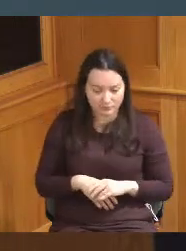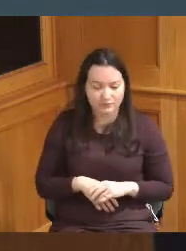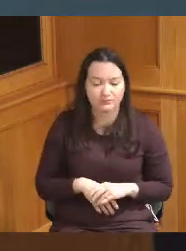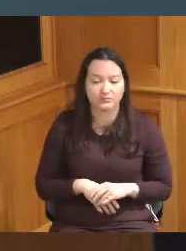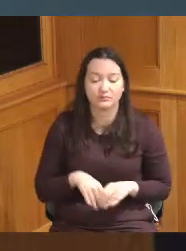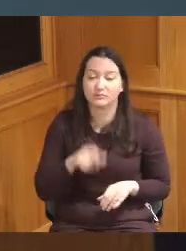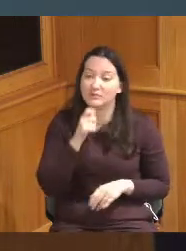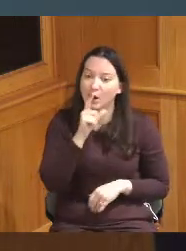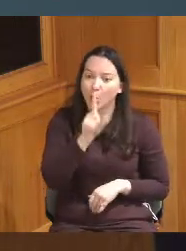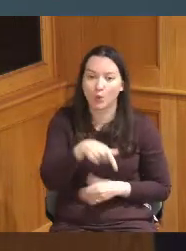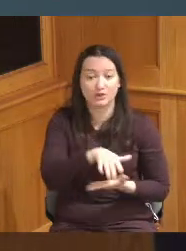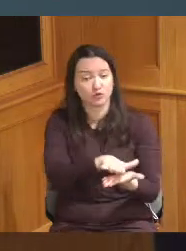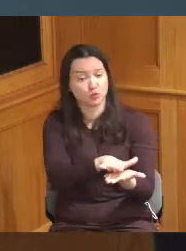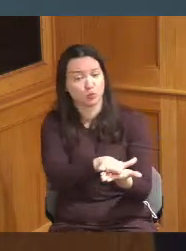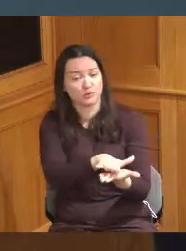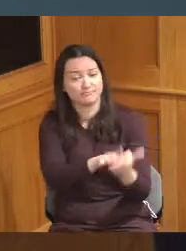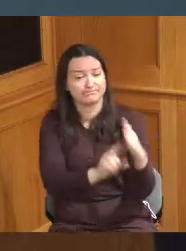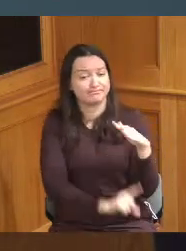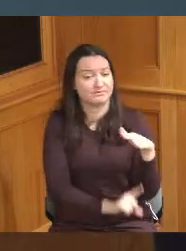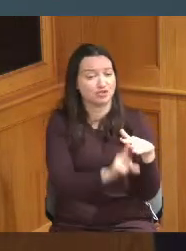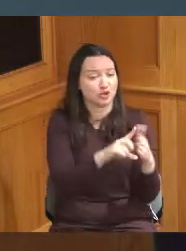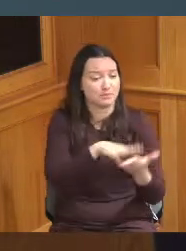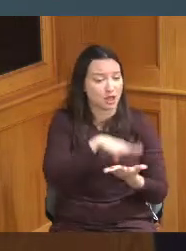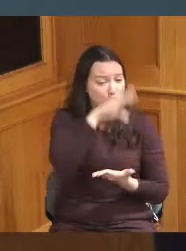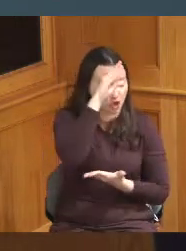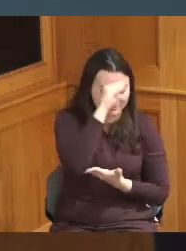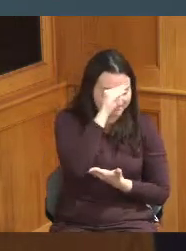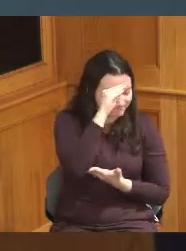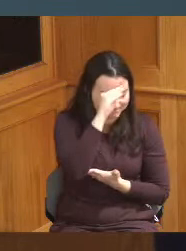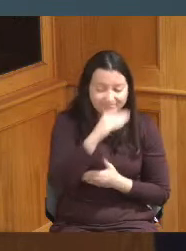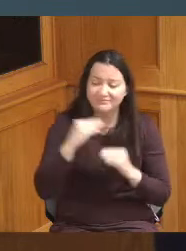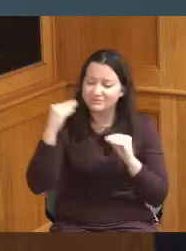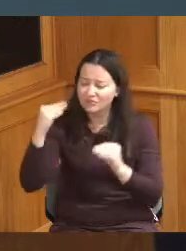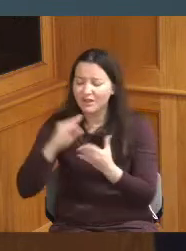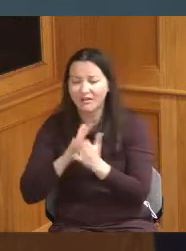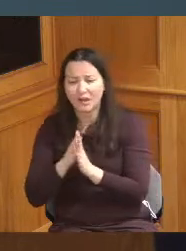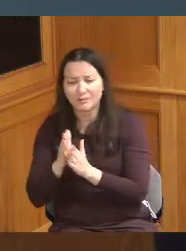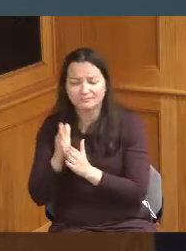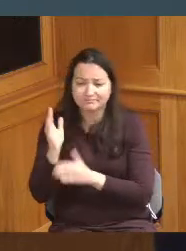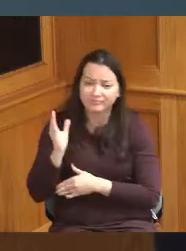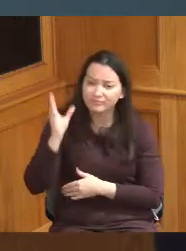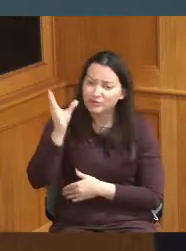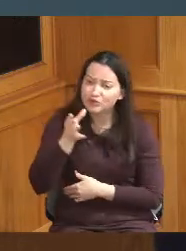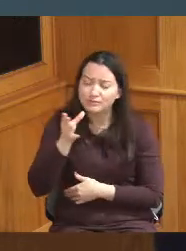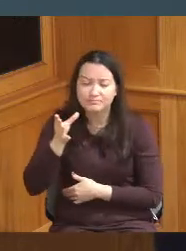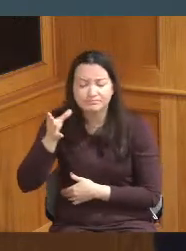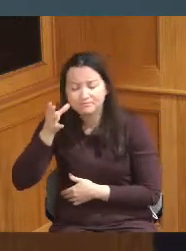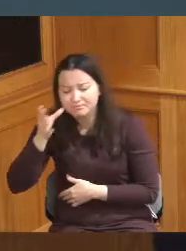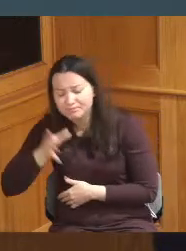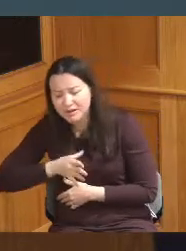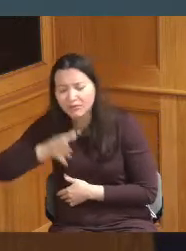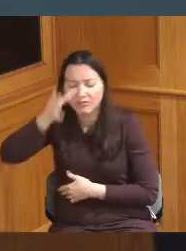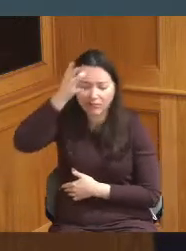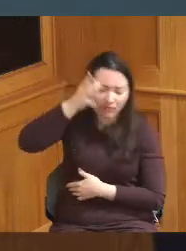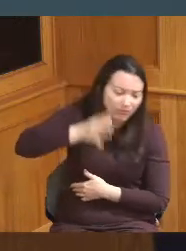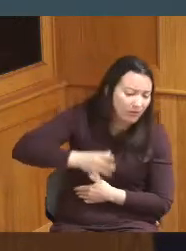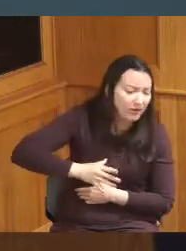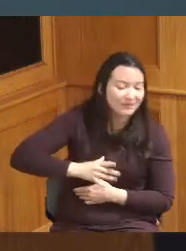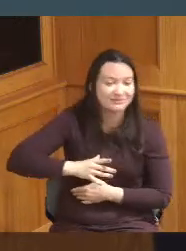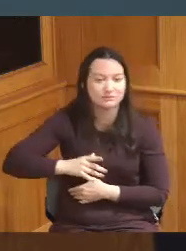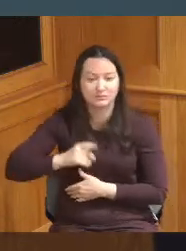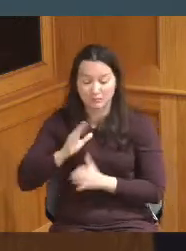going to school and, you know, learning. They taught them how to be men and women and how to do things that are not